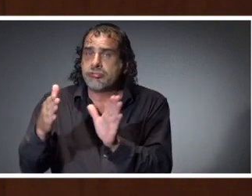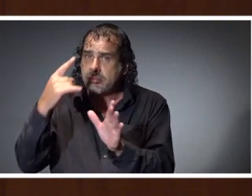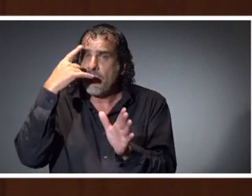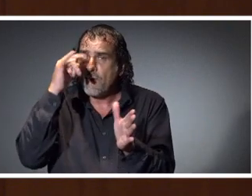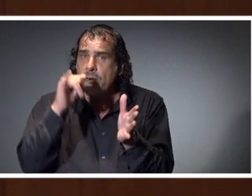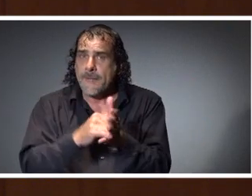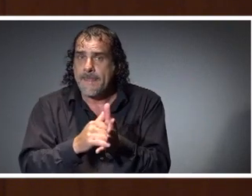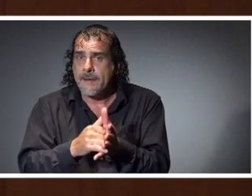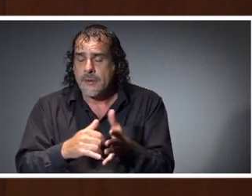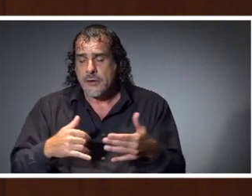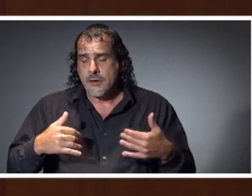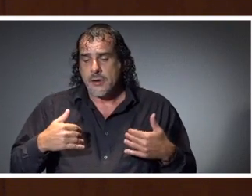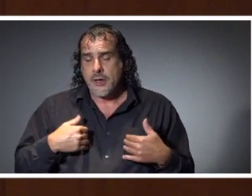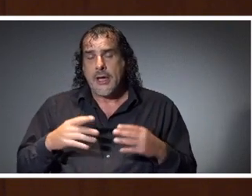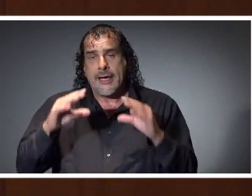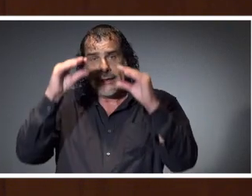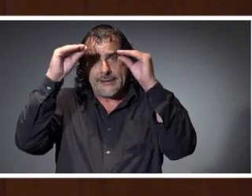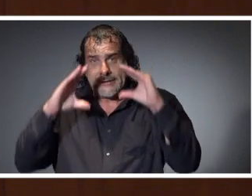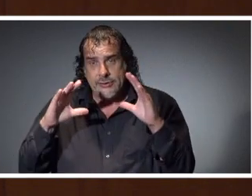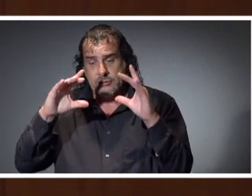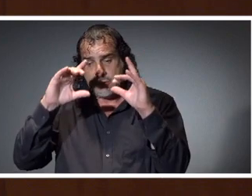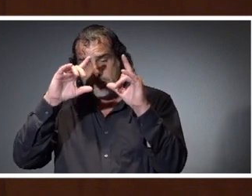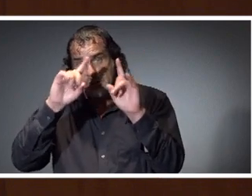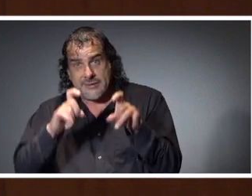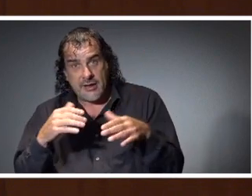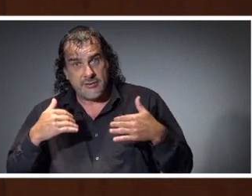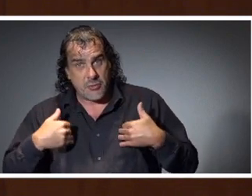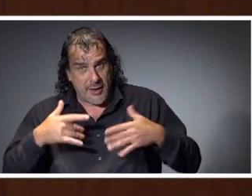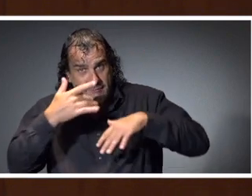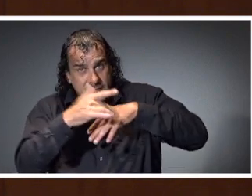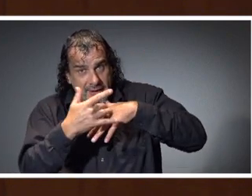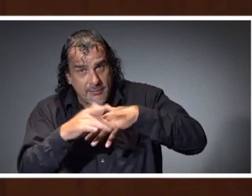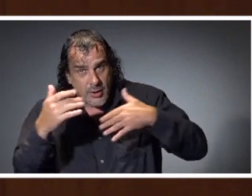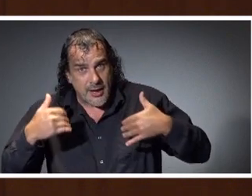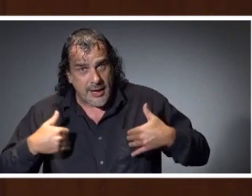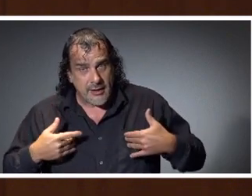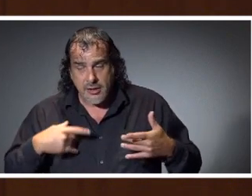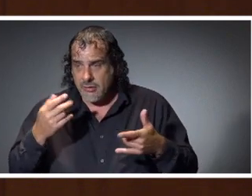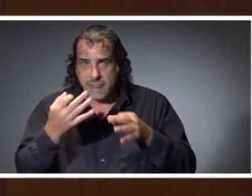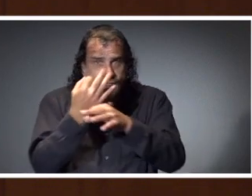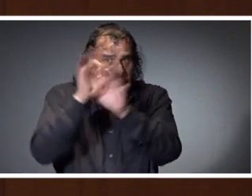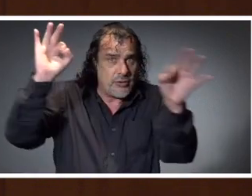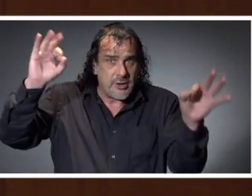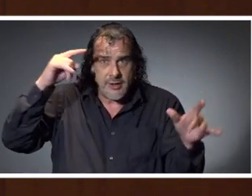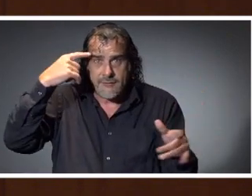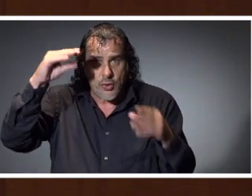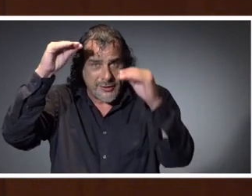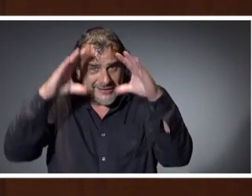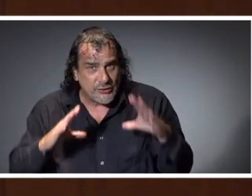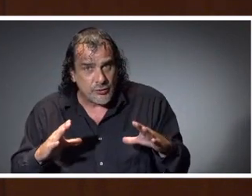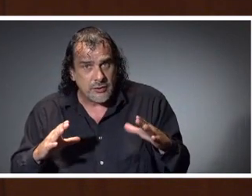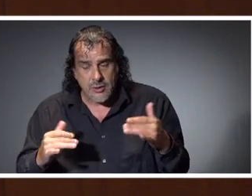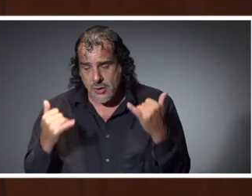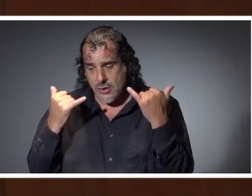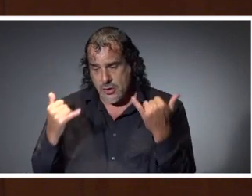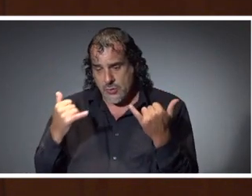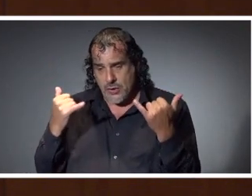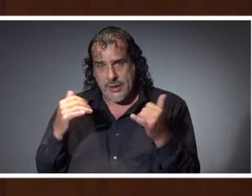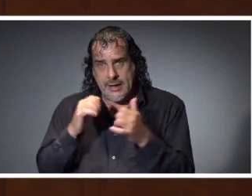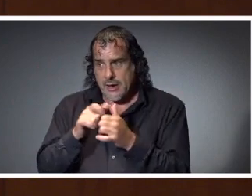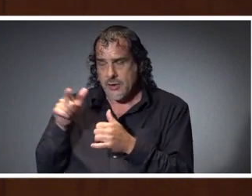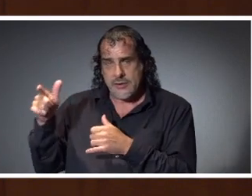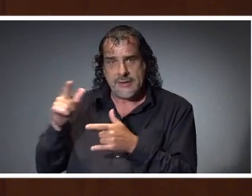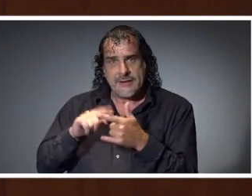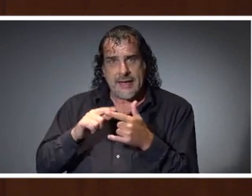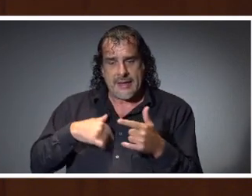is available. If you go to our website or to the UMC website, teachers can sign up for free testing. Right now, it's only going to be at the existing